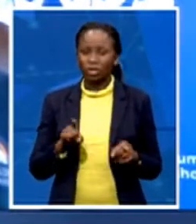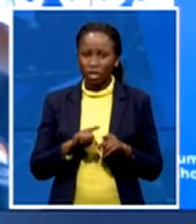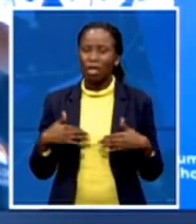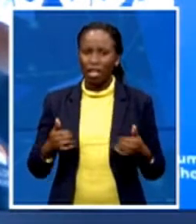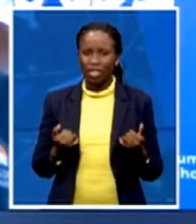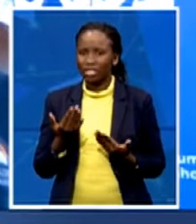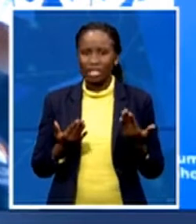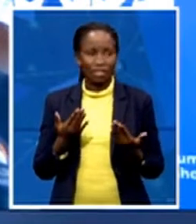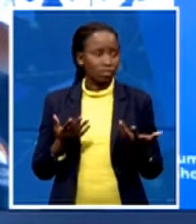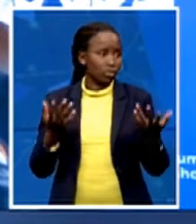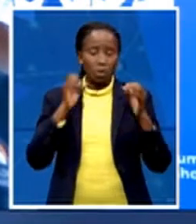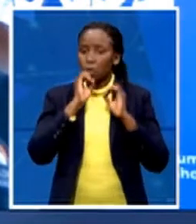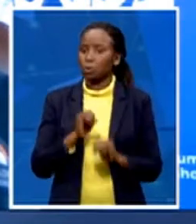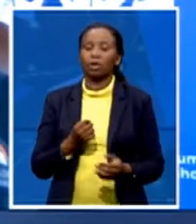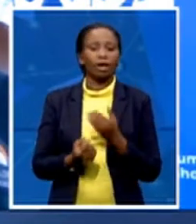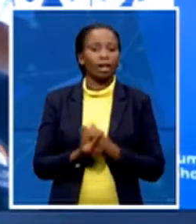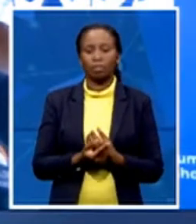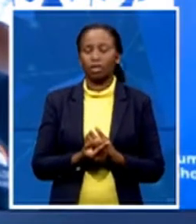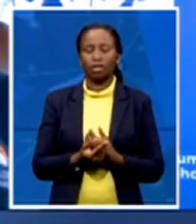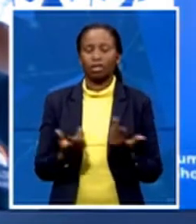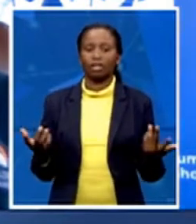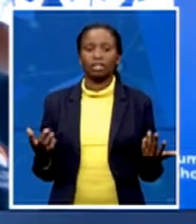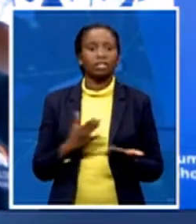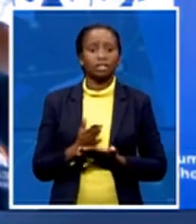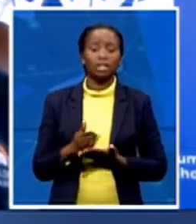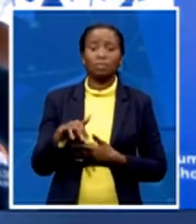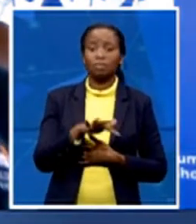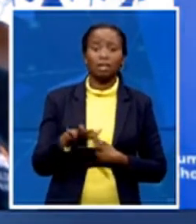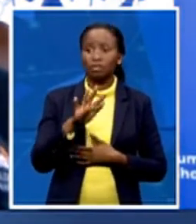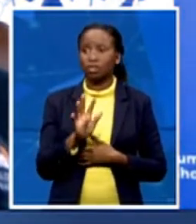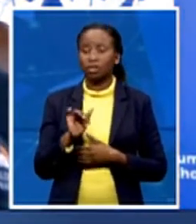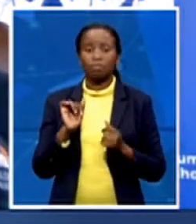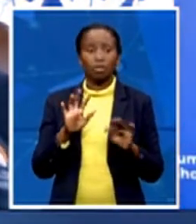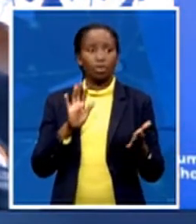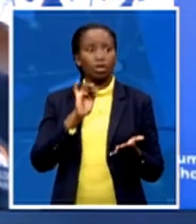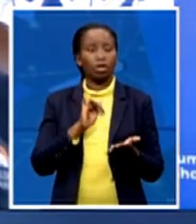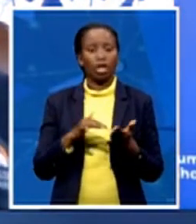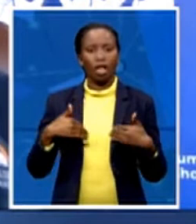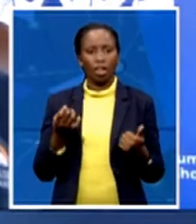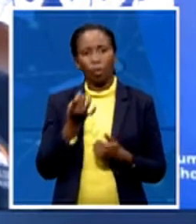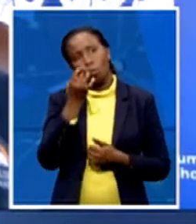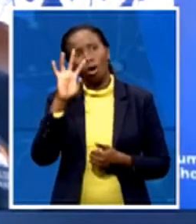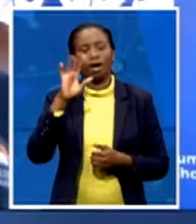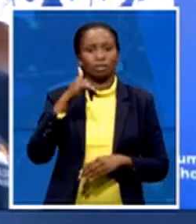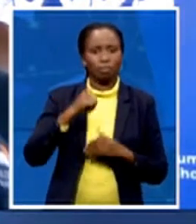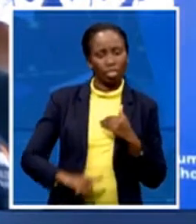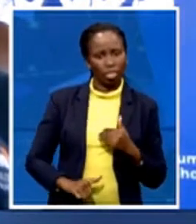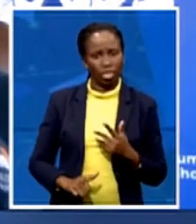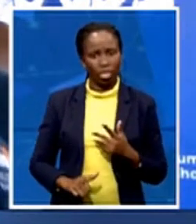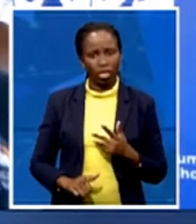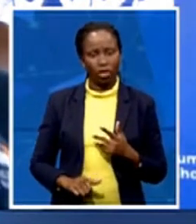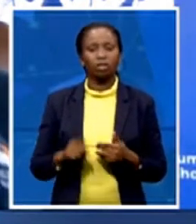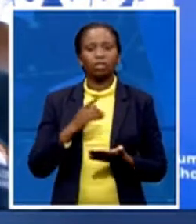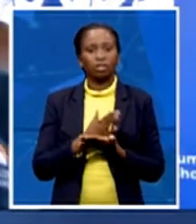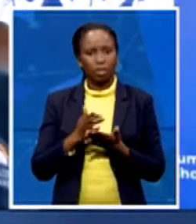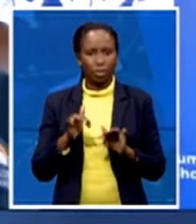some areas, only once a month, because some areas we find that there are about 6 people who are older persons. But the fact remains, they are humans,